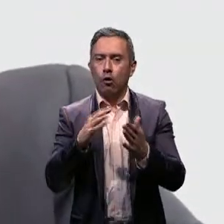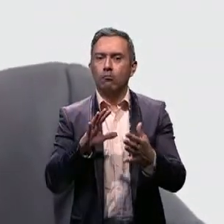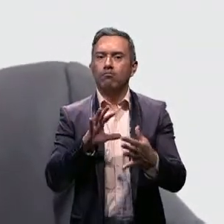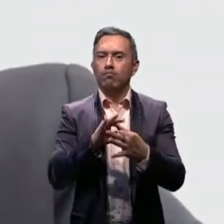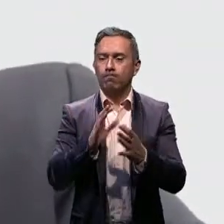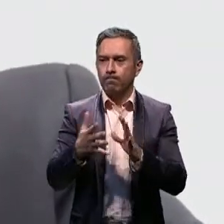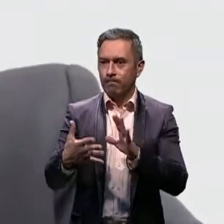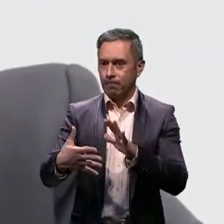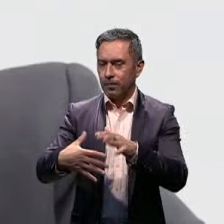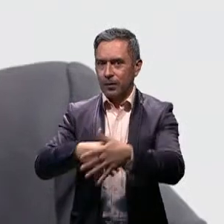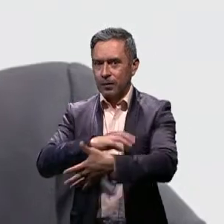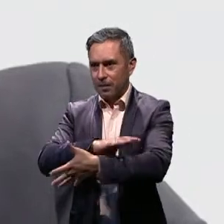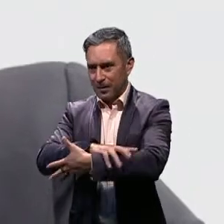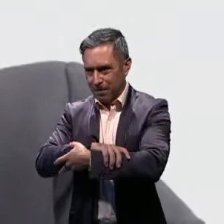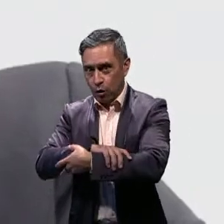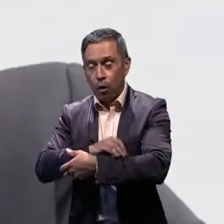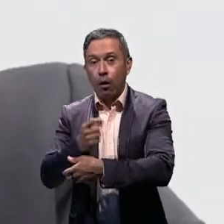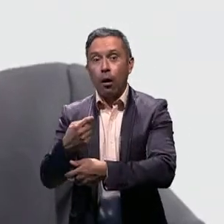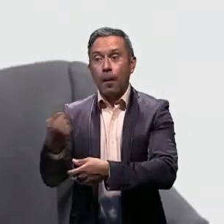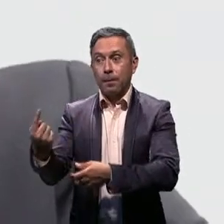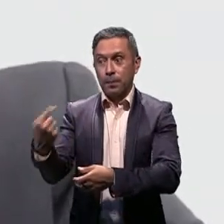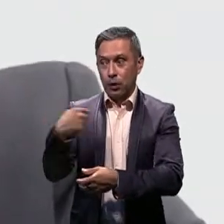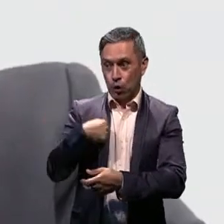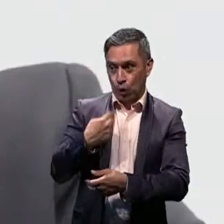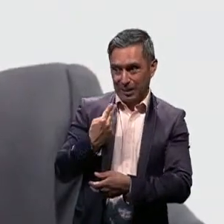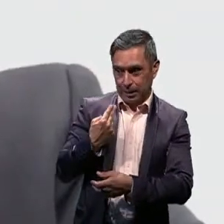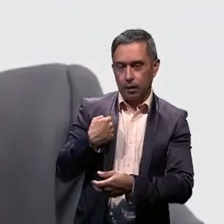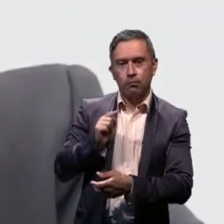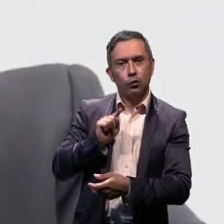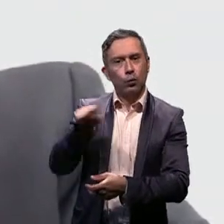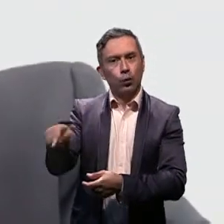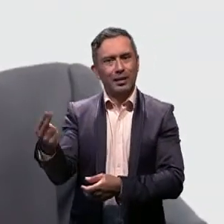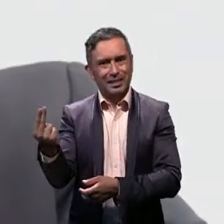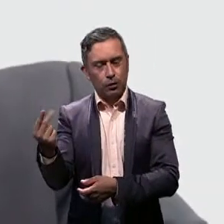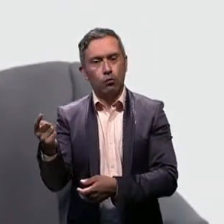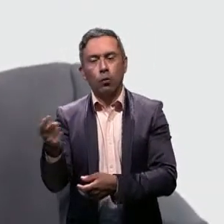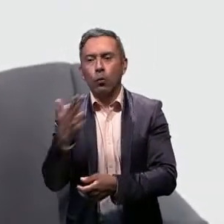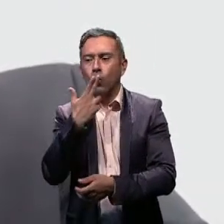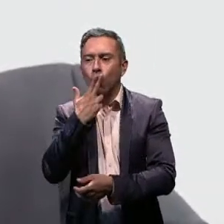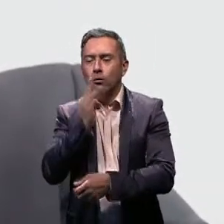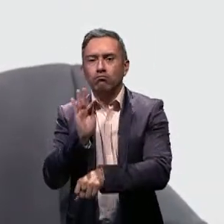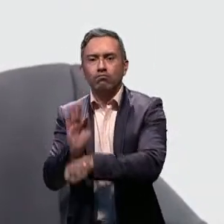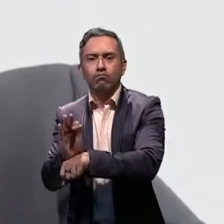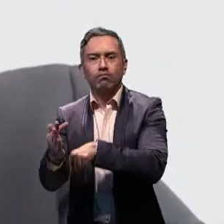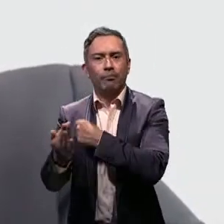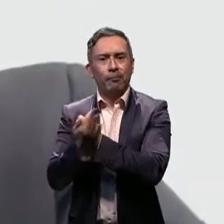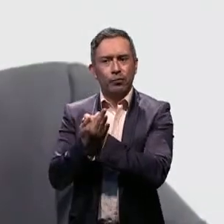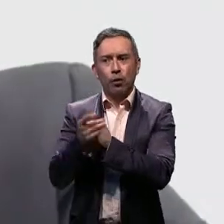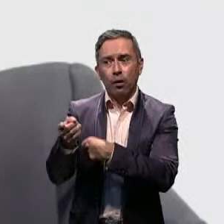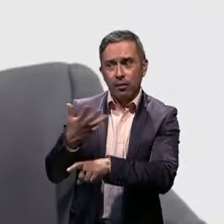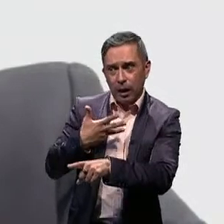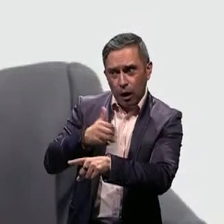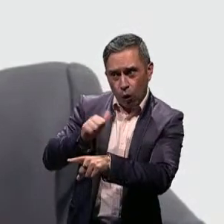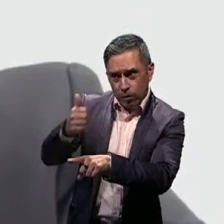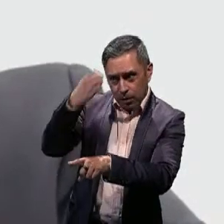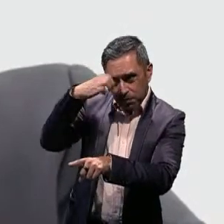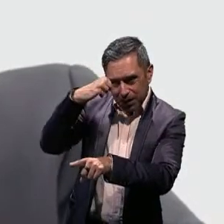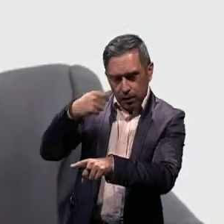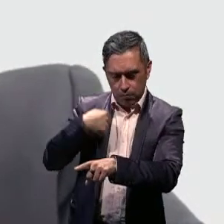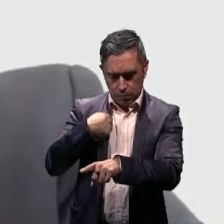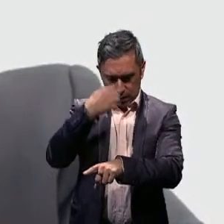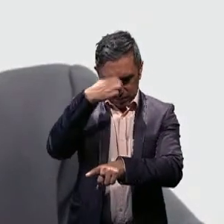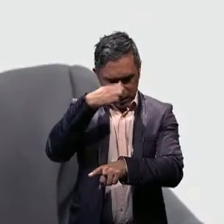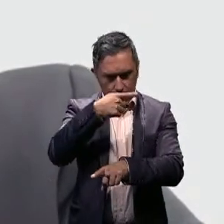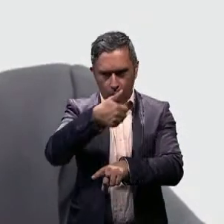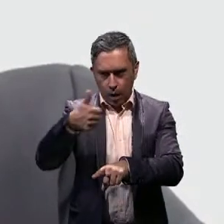need those arms, and they need also our help because we have a different